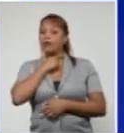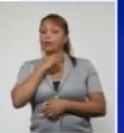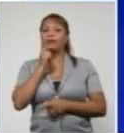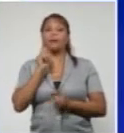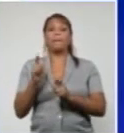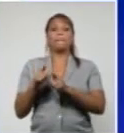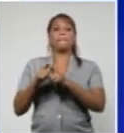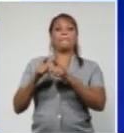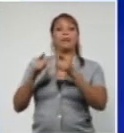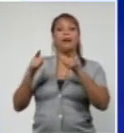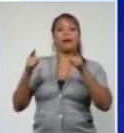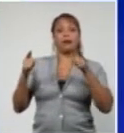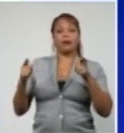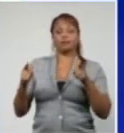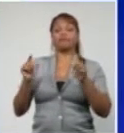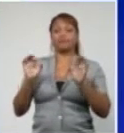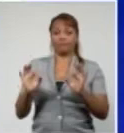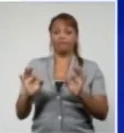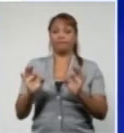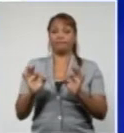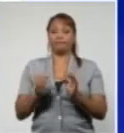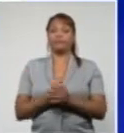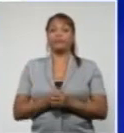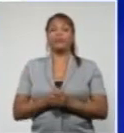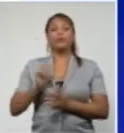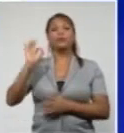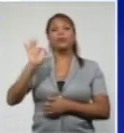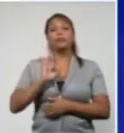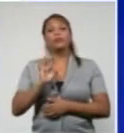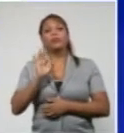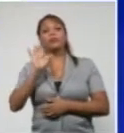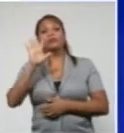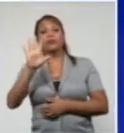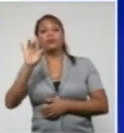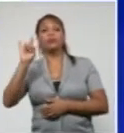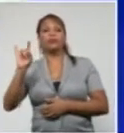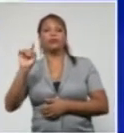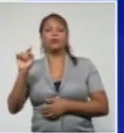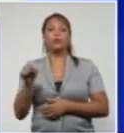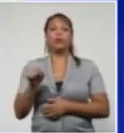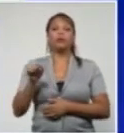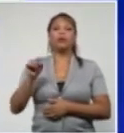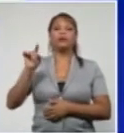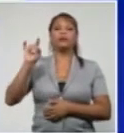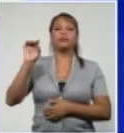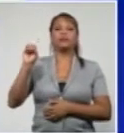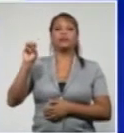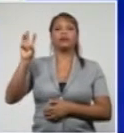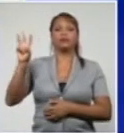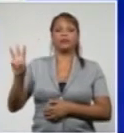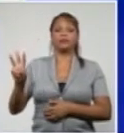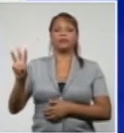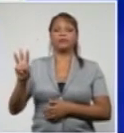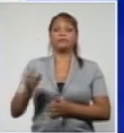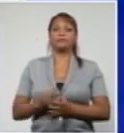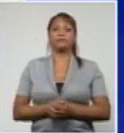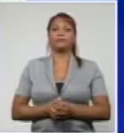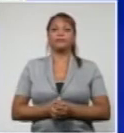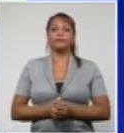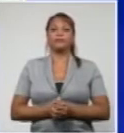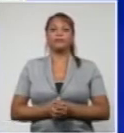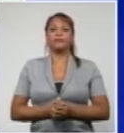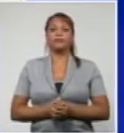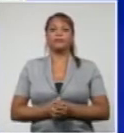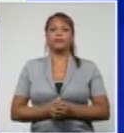59.03. Sancti Spiritus follows with a rate of 28.93, then Havana